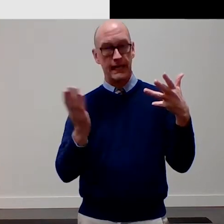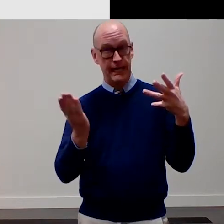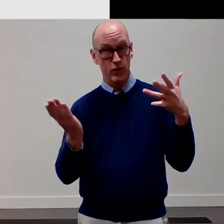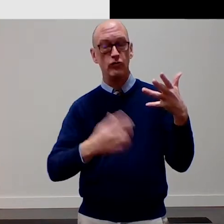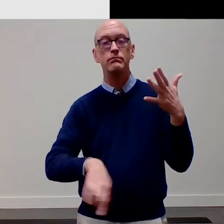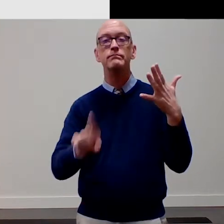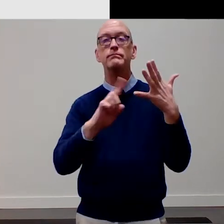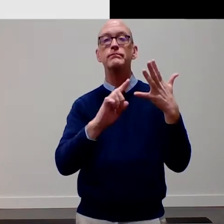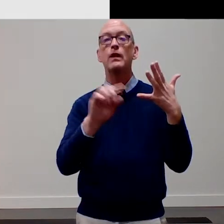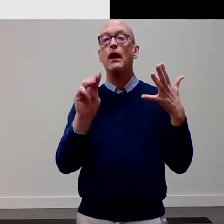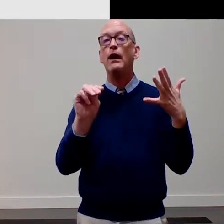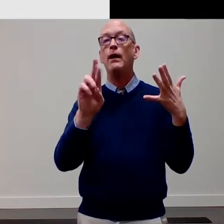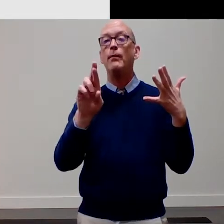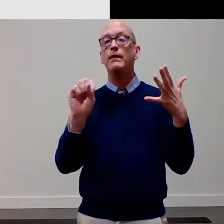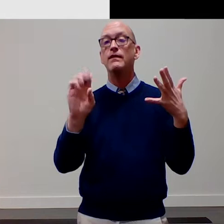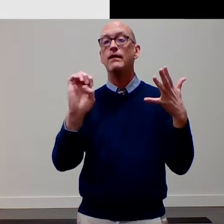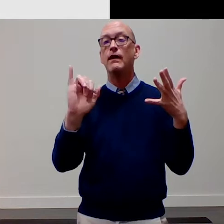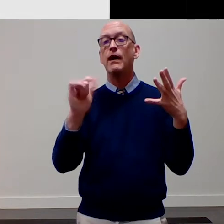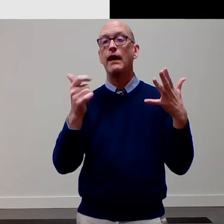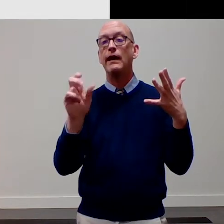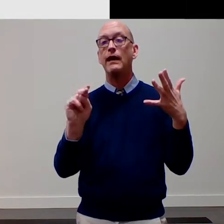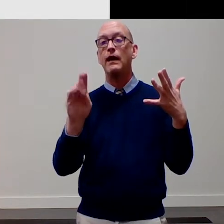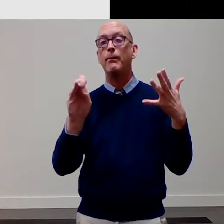Here. Mrs. Eichenberg.